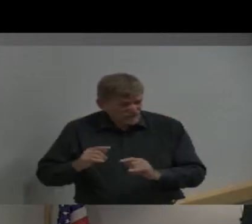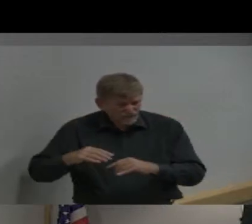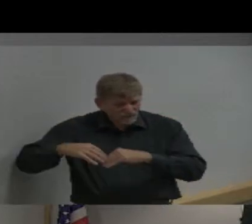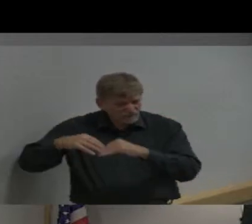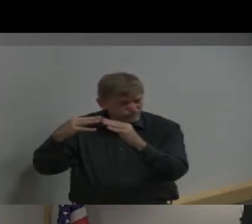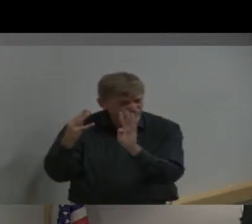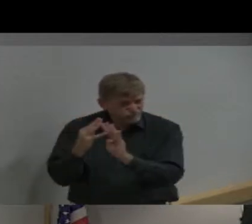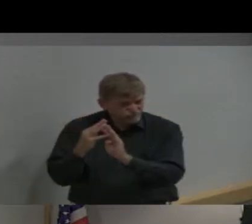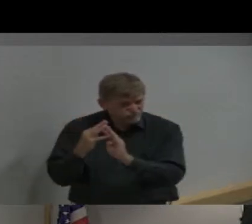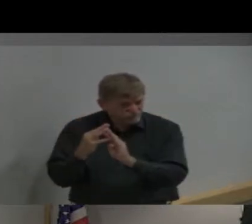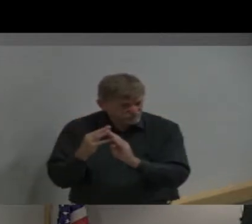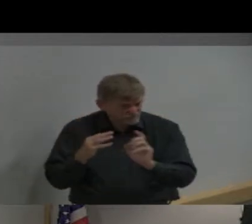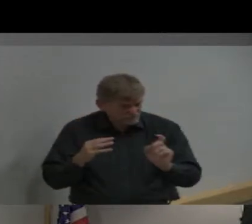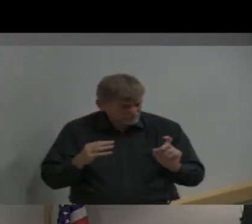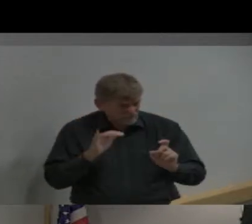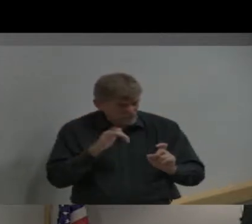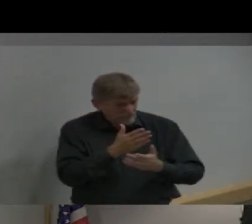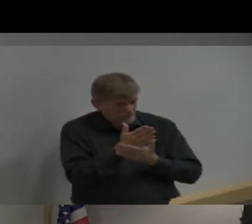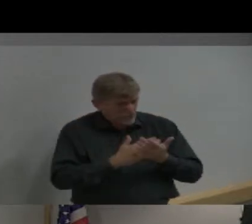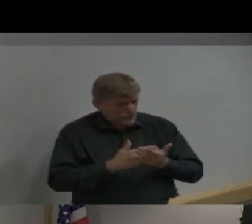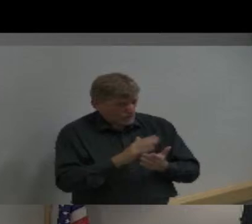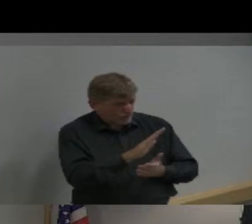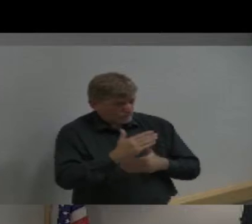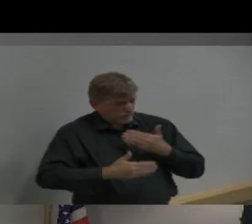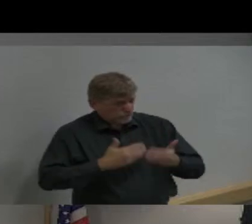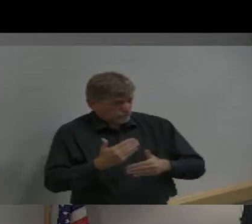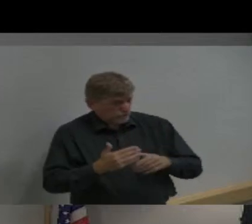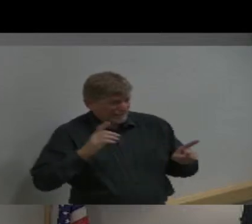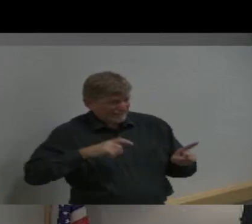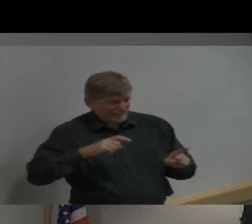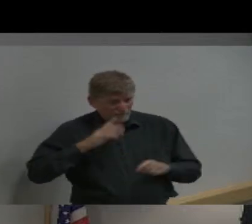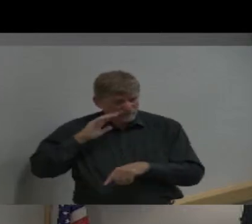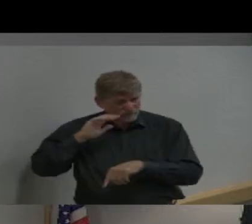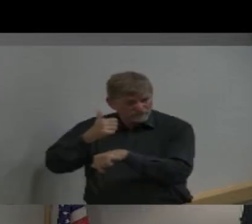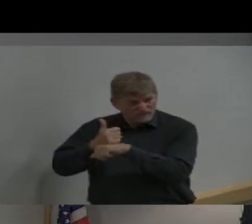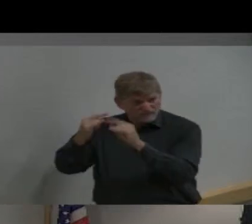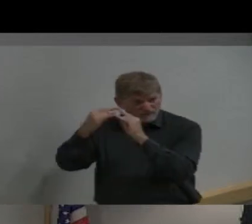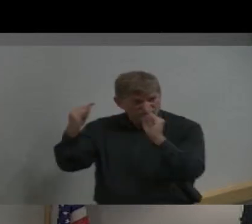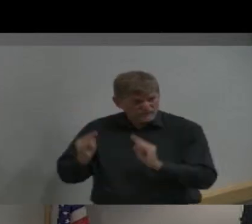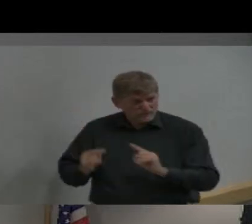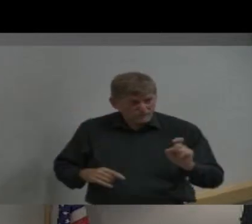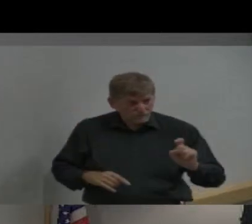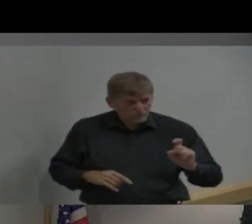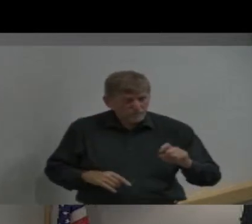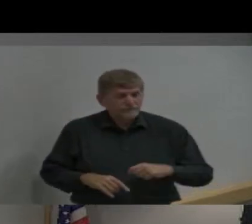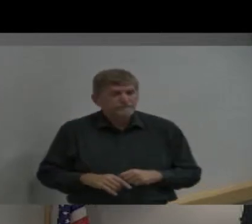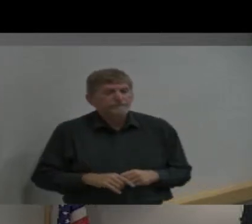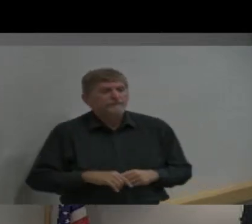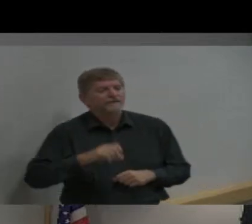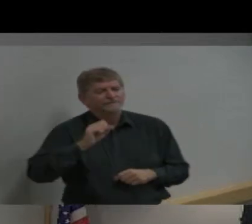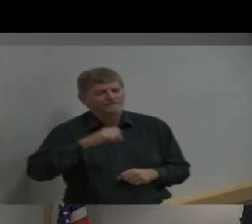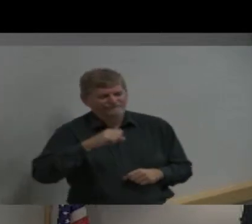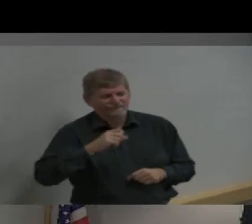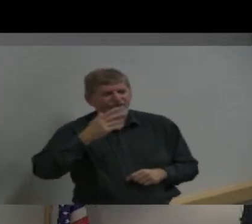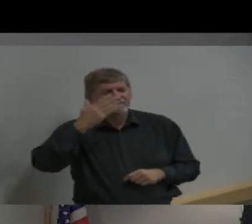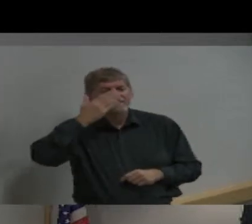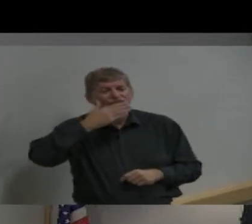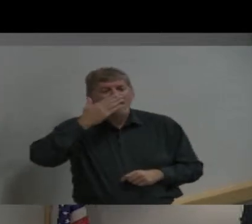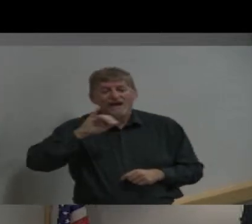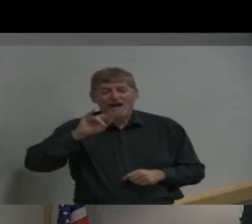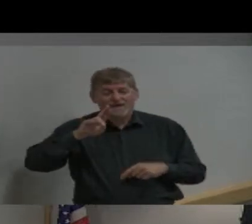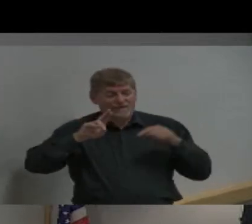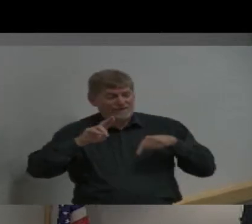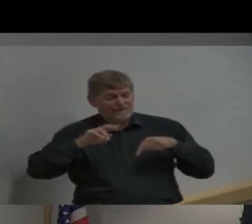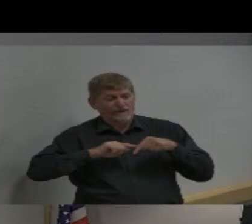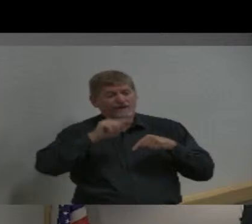that part of the atypical? Yeah. So the tent that you'll see out in front of IU Health Arnett is not